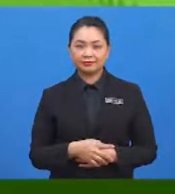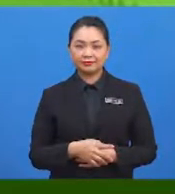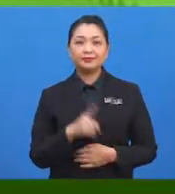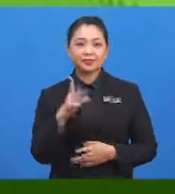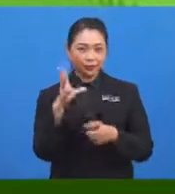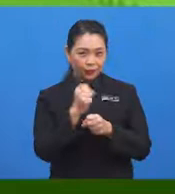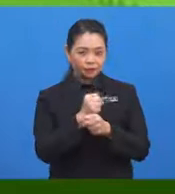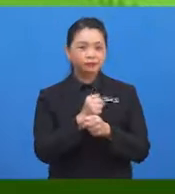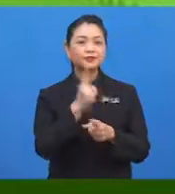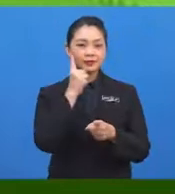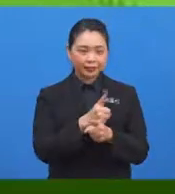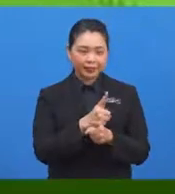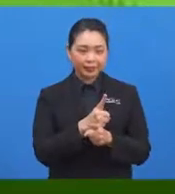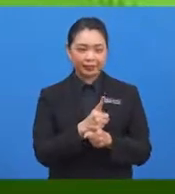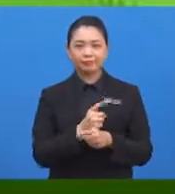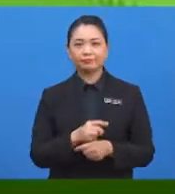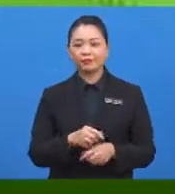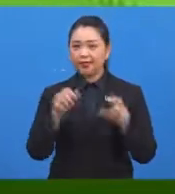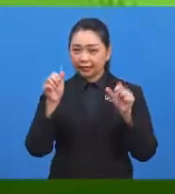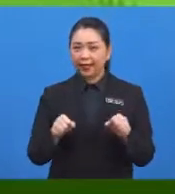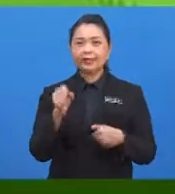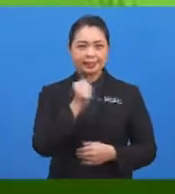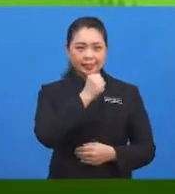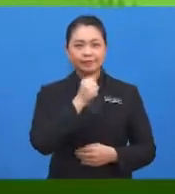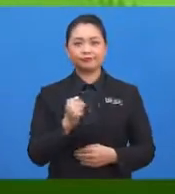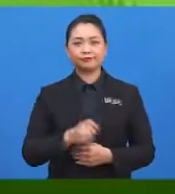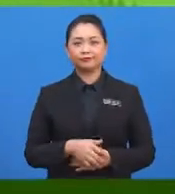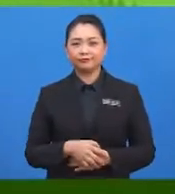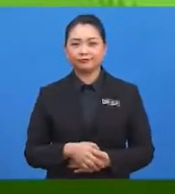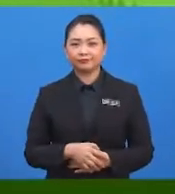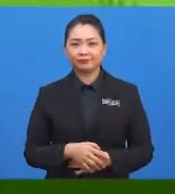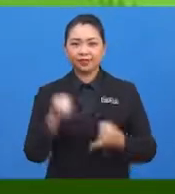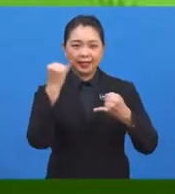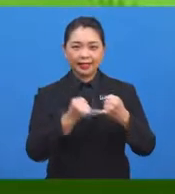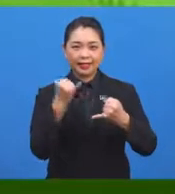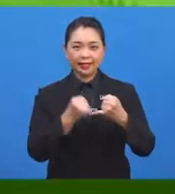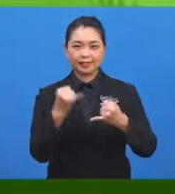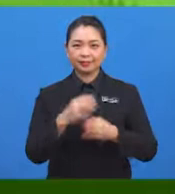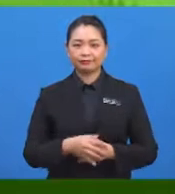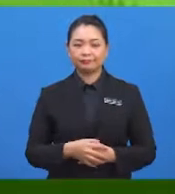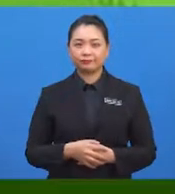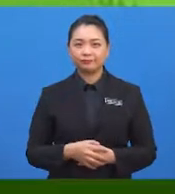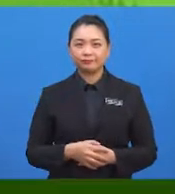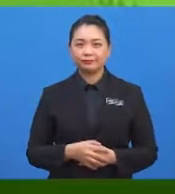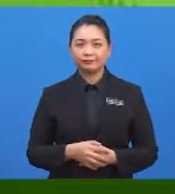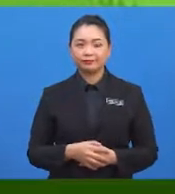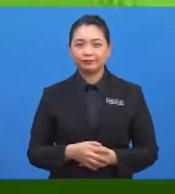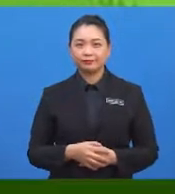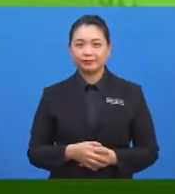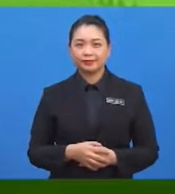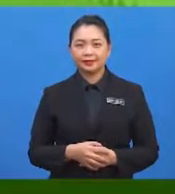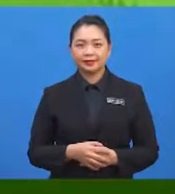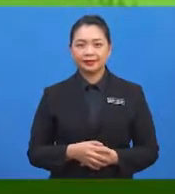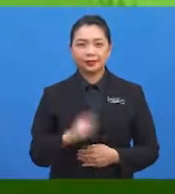You got that right. The monster can sing. It is true. Last but not least, the last